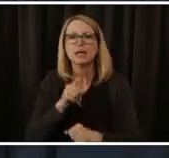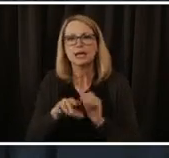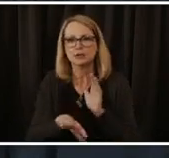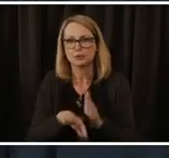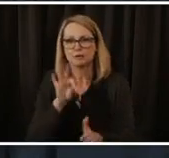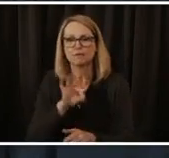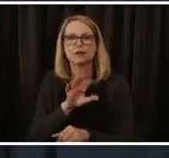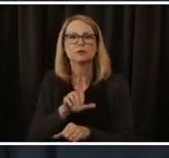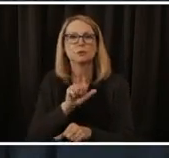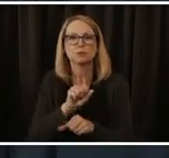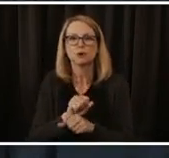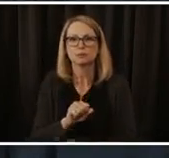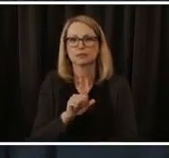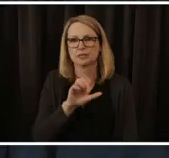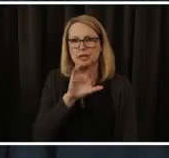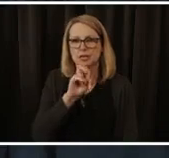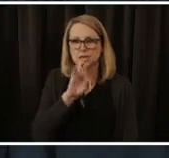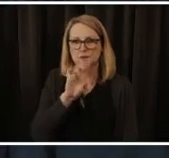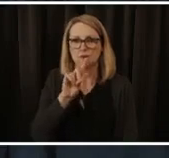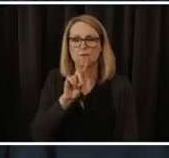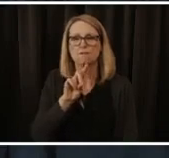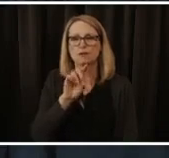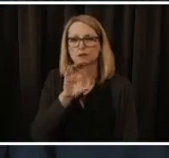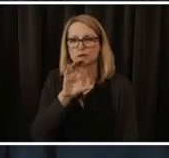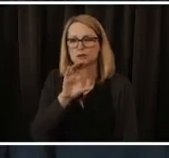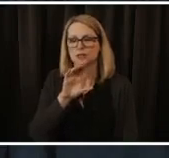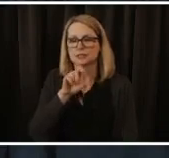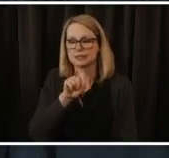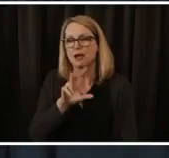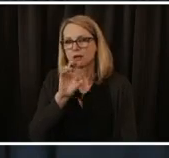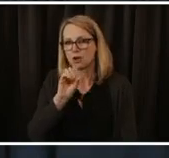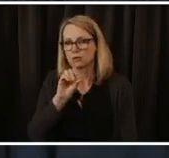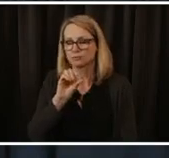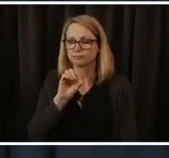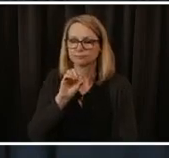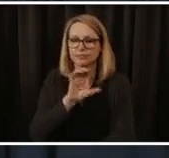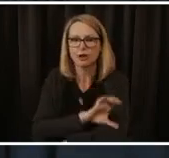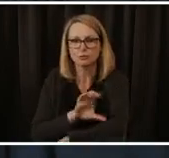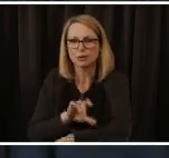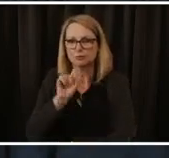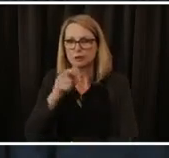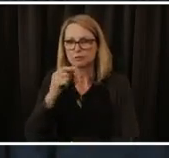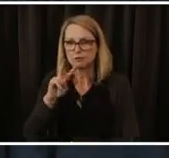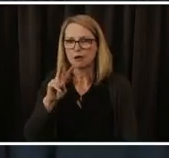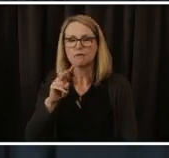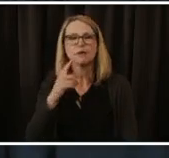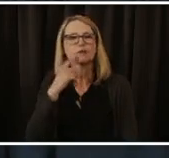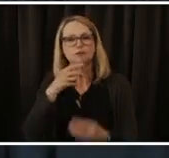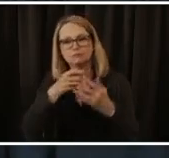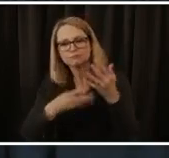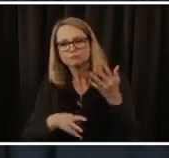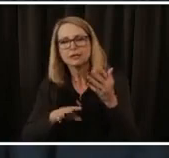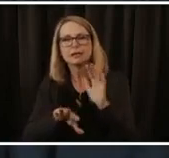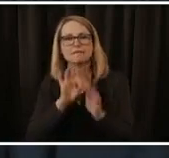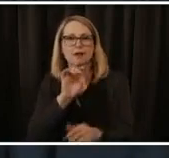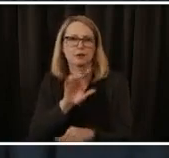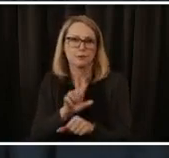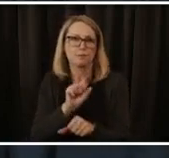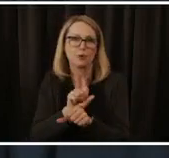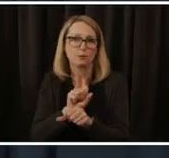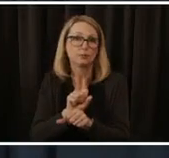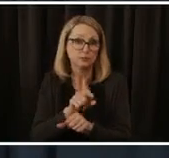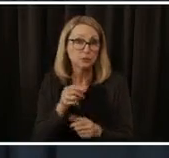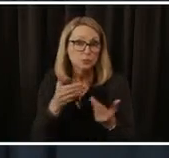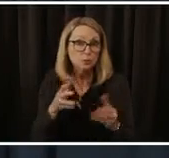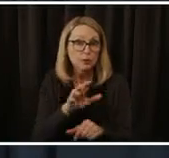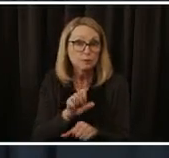on vaccine information. There's a list of providers. Plenty of appointments for today, tomorrow, next weekend. Please set one up. Today you're going to